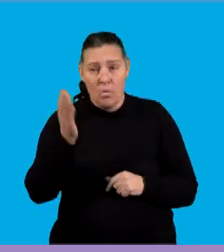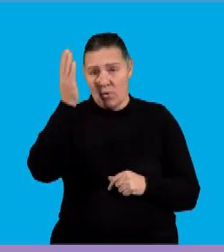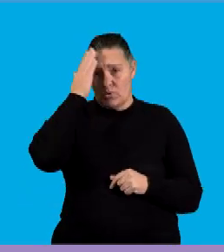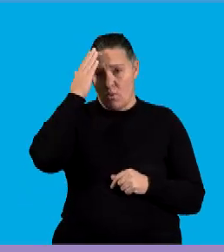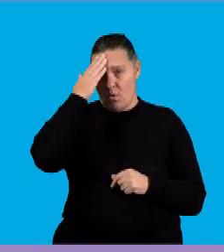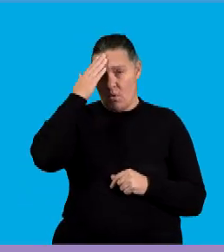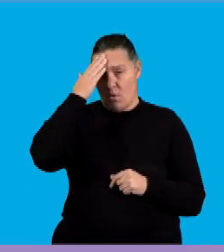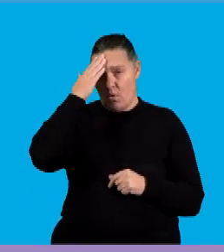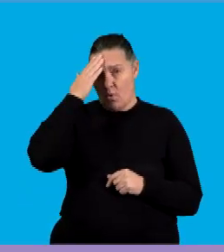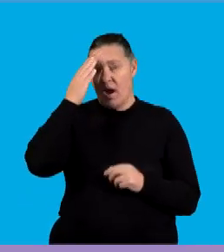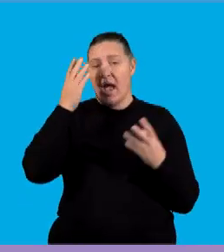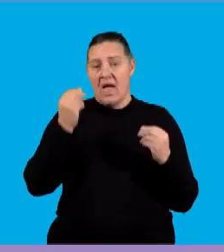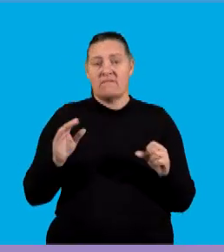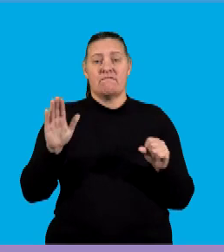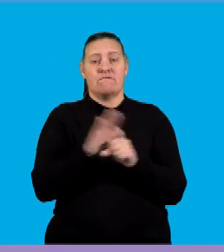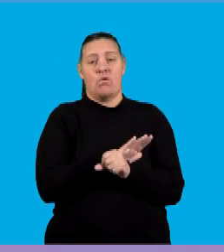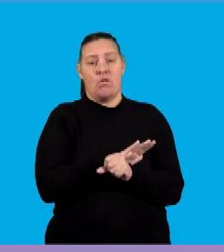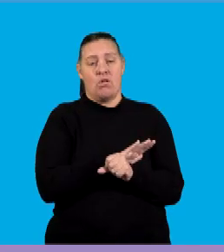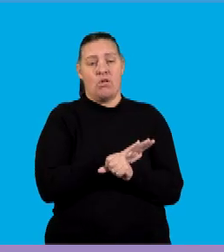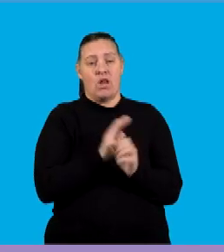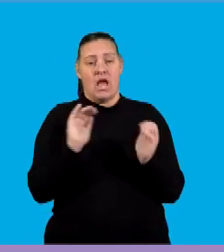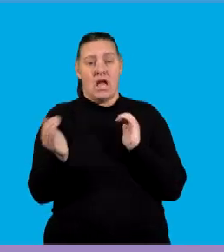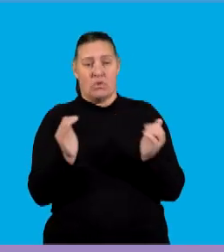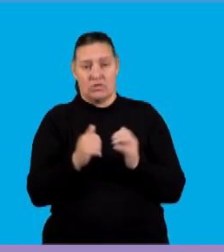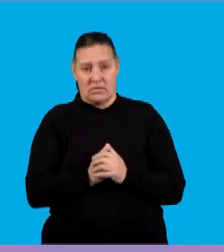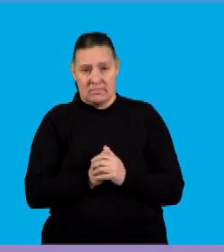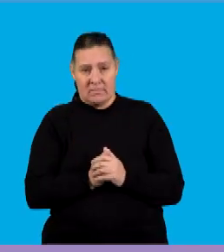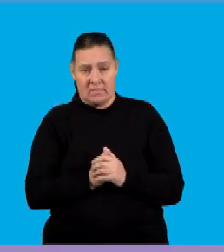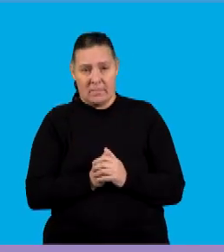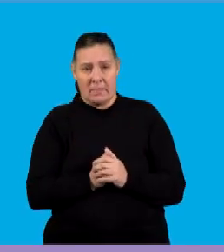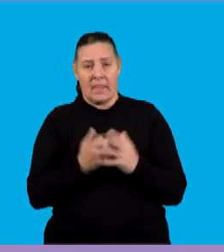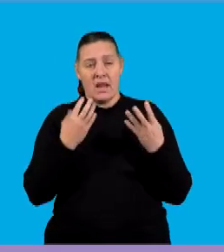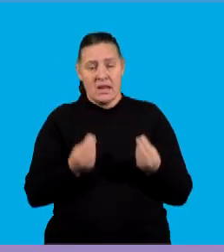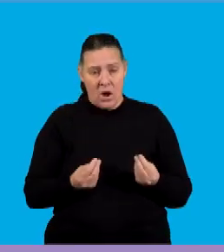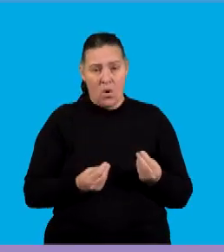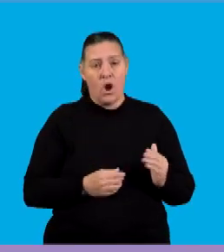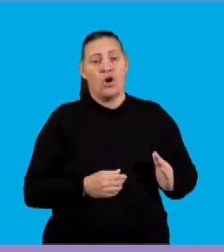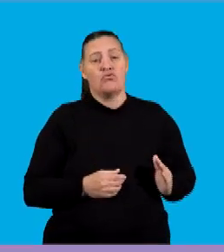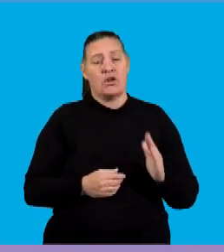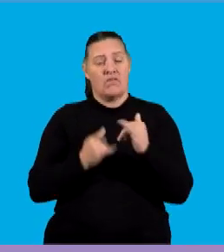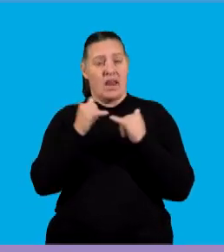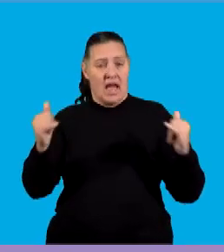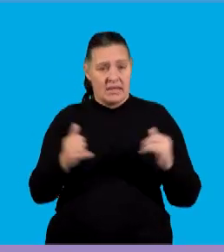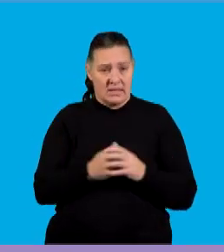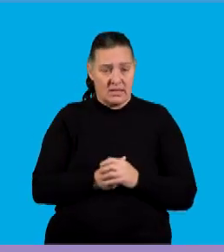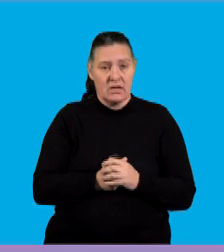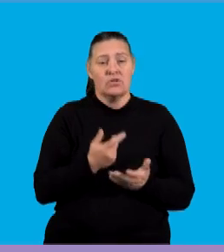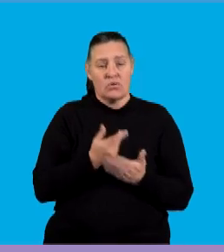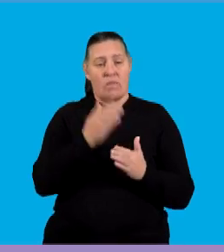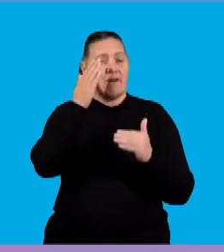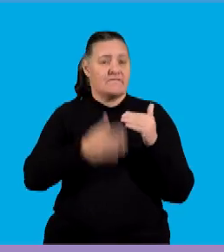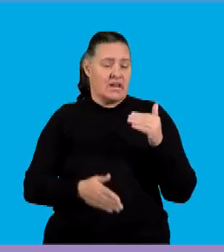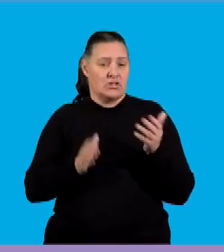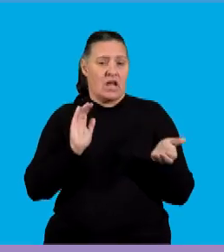a complete equation. So let's now find the gradient of this line so that we can complete our